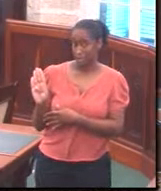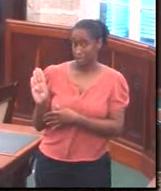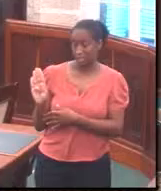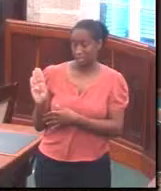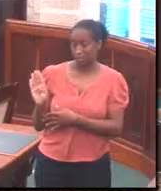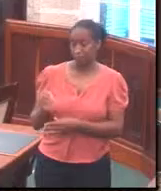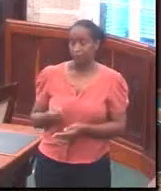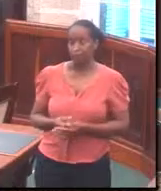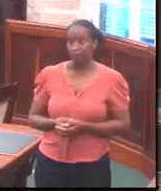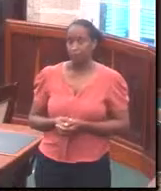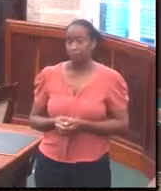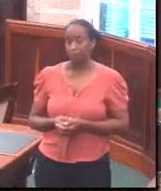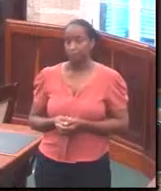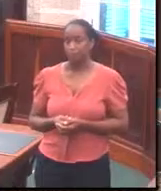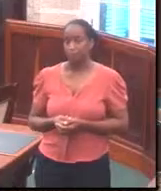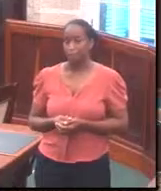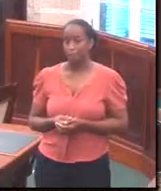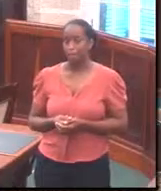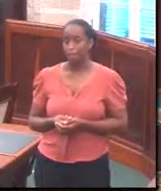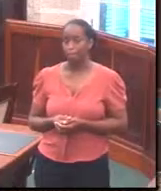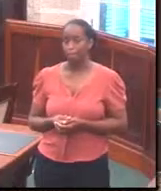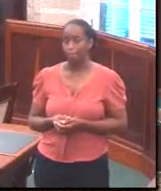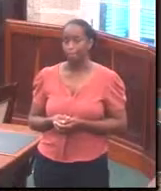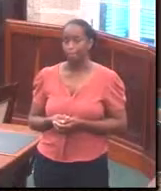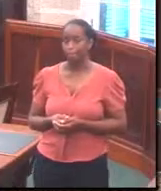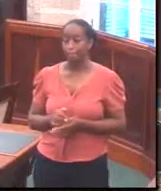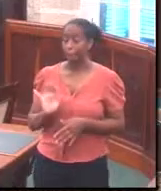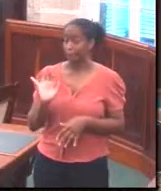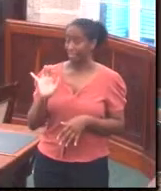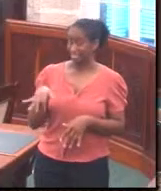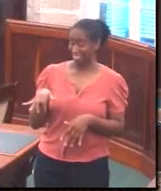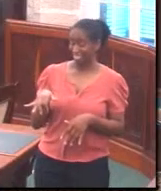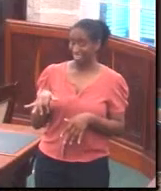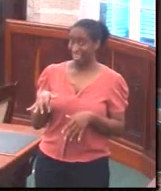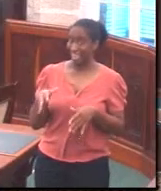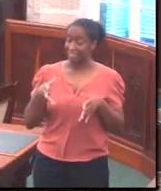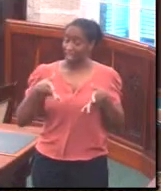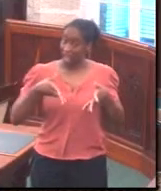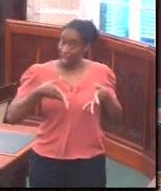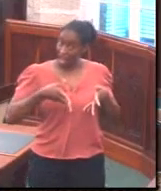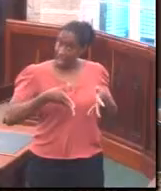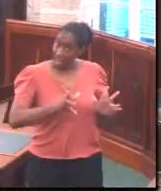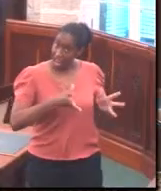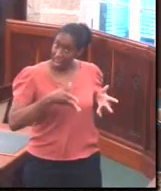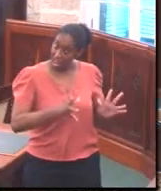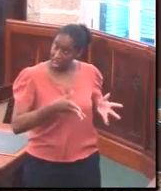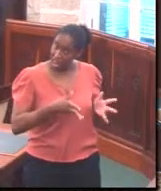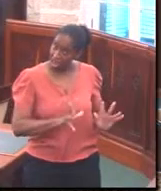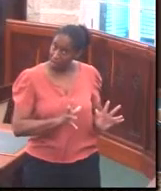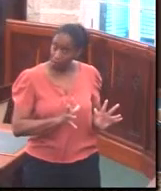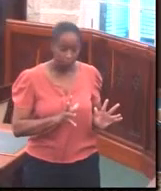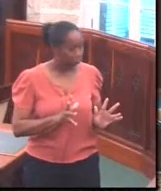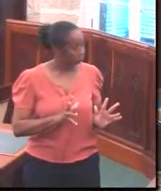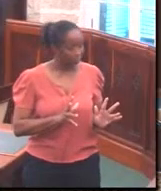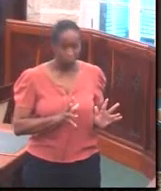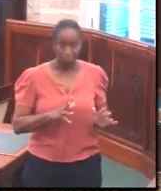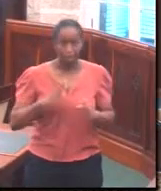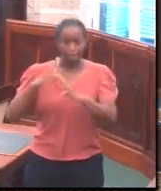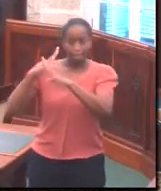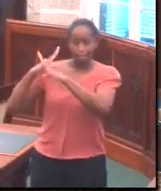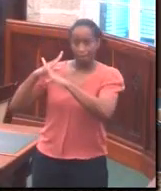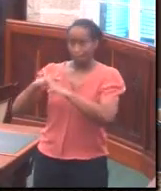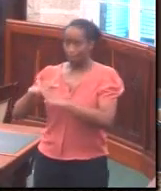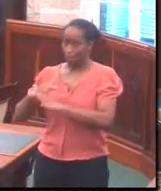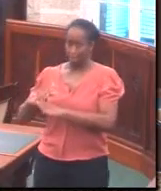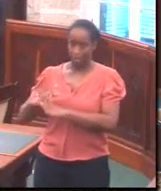was not in nature permissive. It was prohibitive. It was about an activity